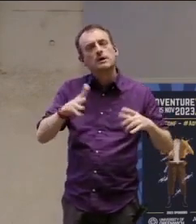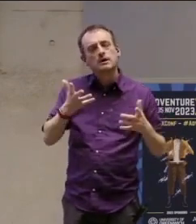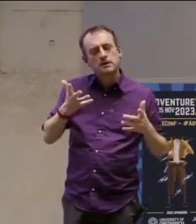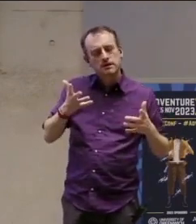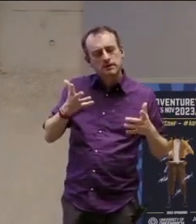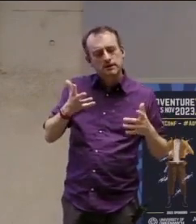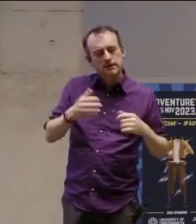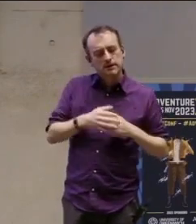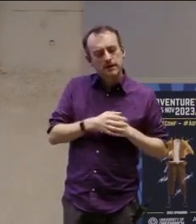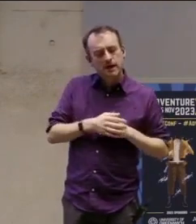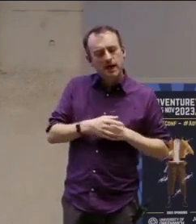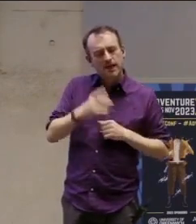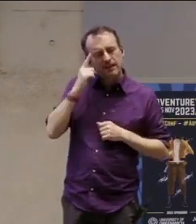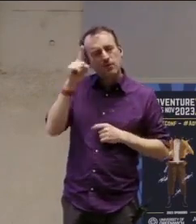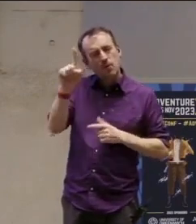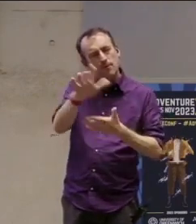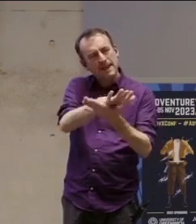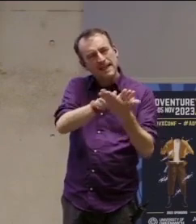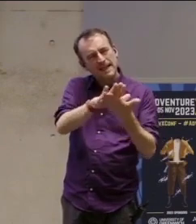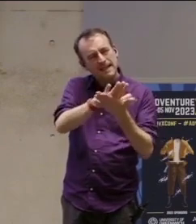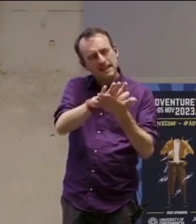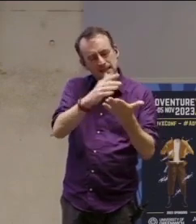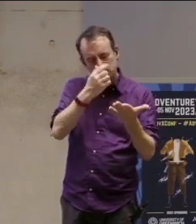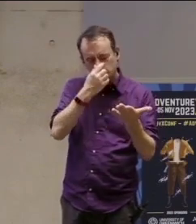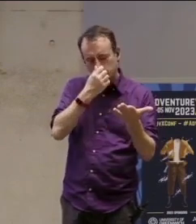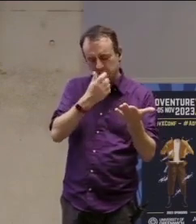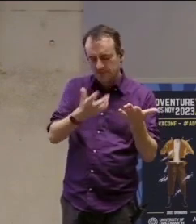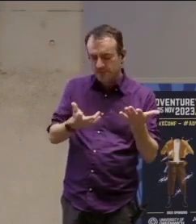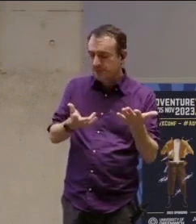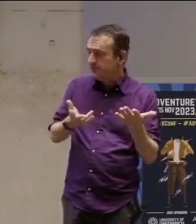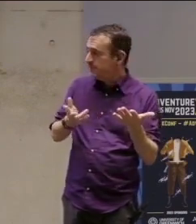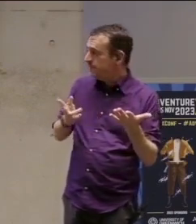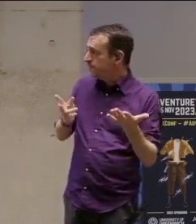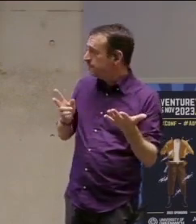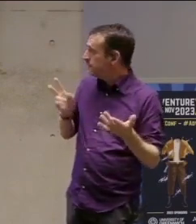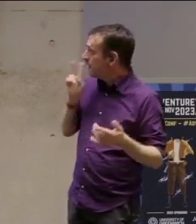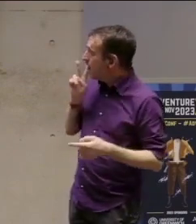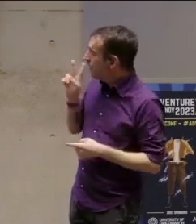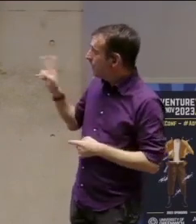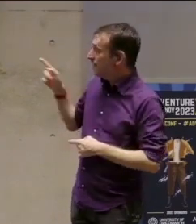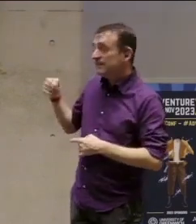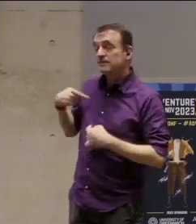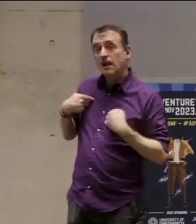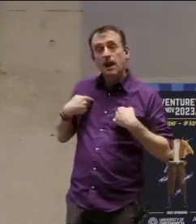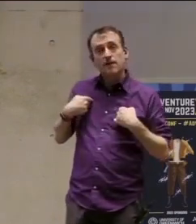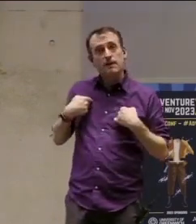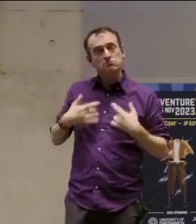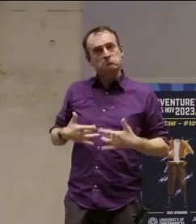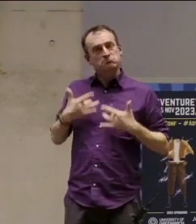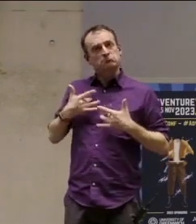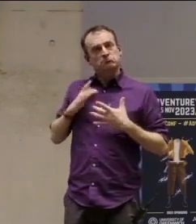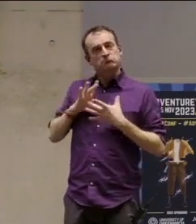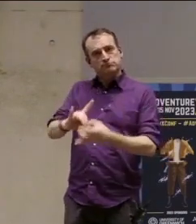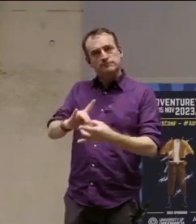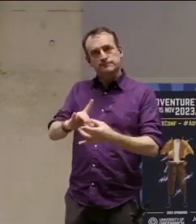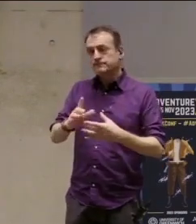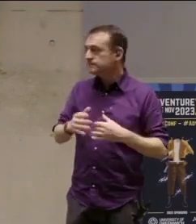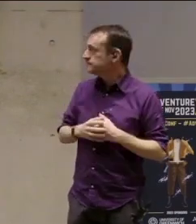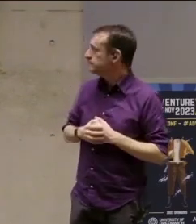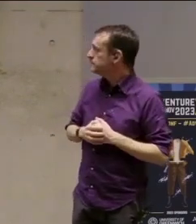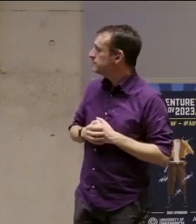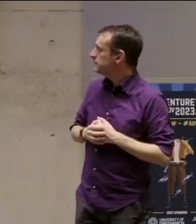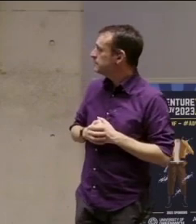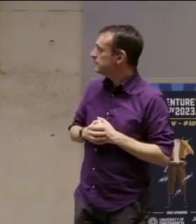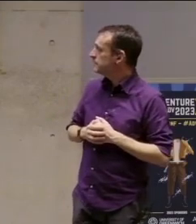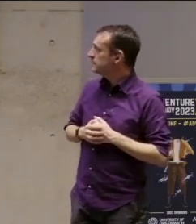I guess it depends what you mean. In terms of, I look at this and I go, this is the cutscene art, right? So these are artworks specifically